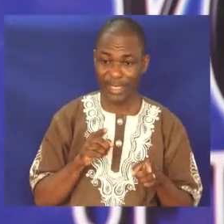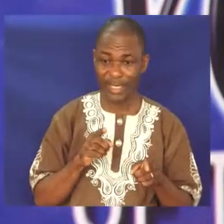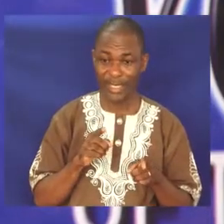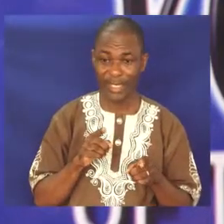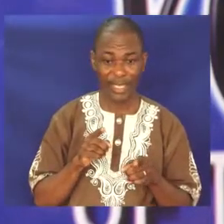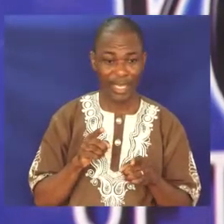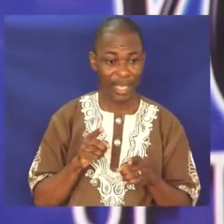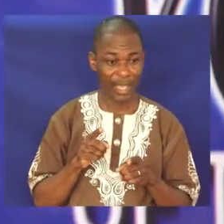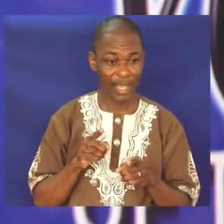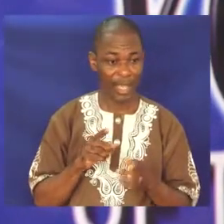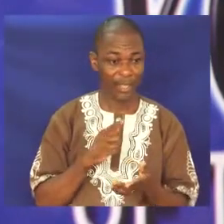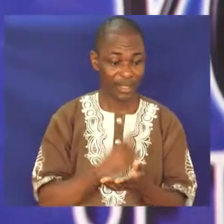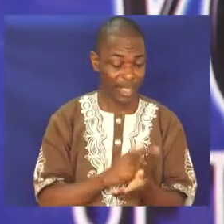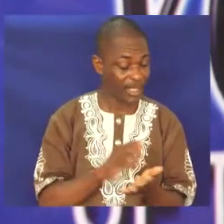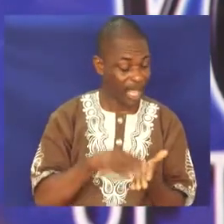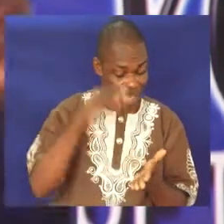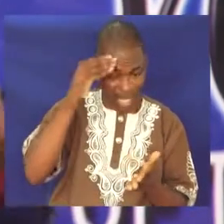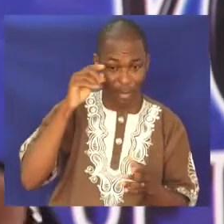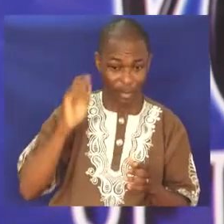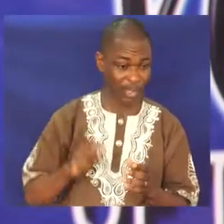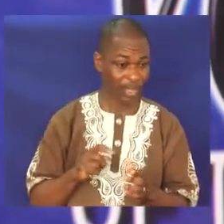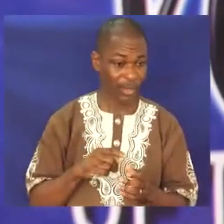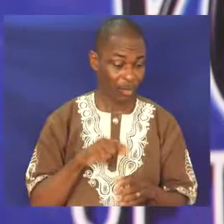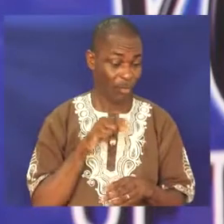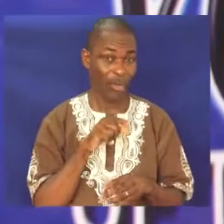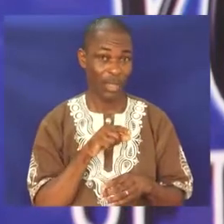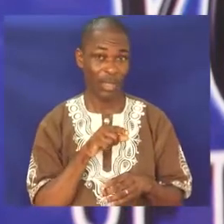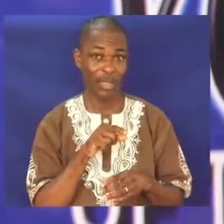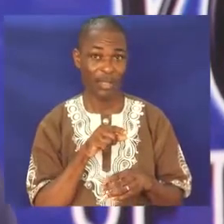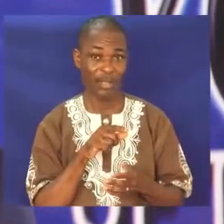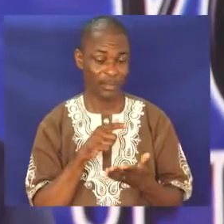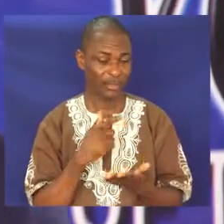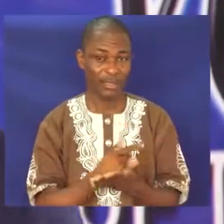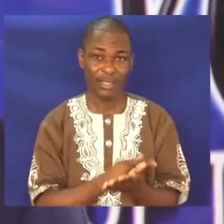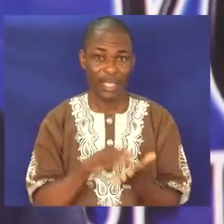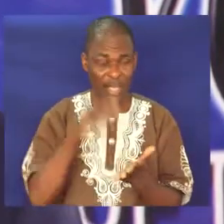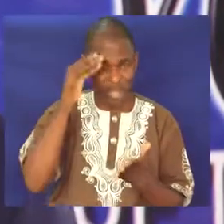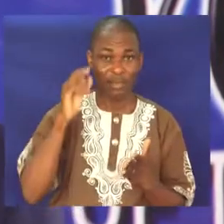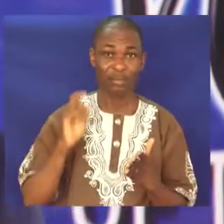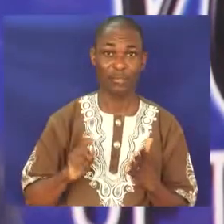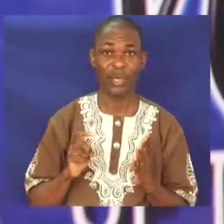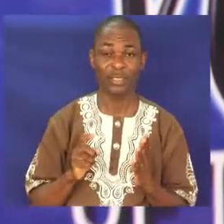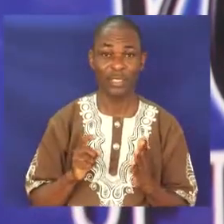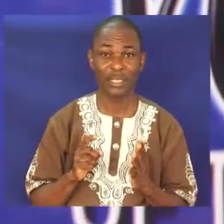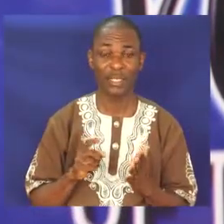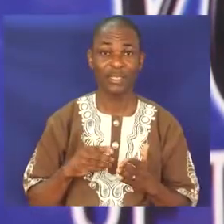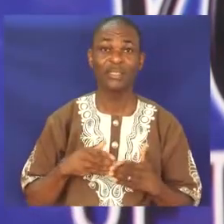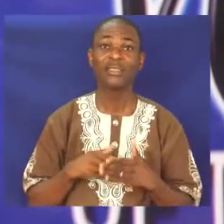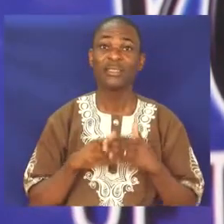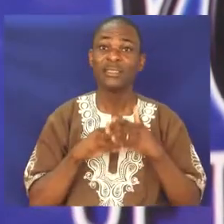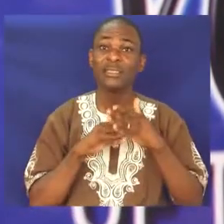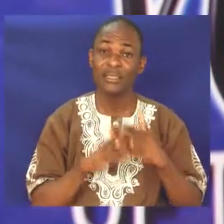all mujane. TMPP, ah, more about Abemus is here. Mufensia, dear. And Tias said, positions are